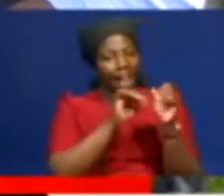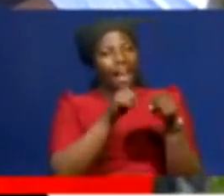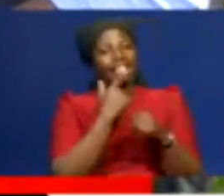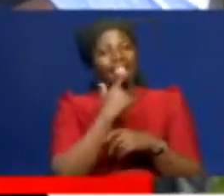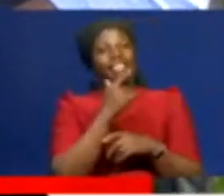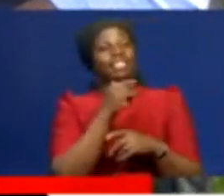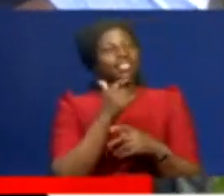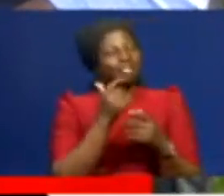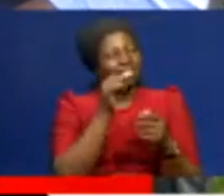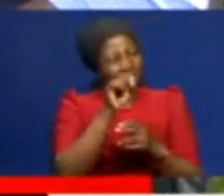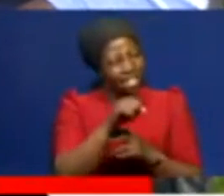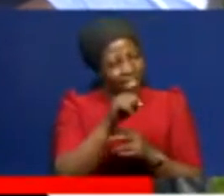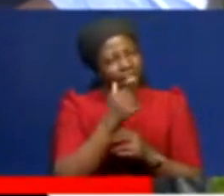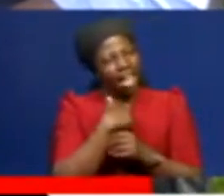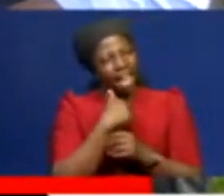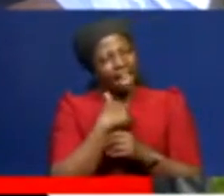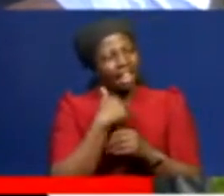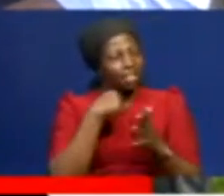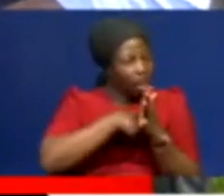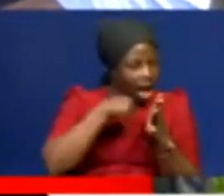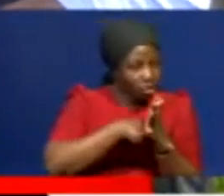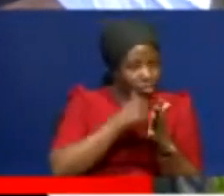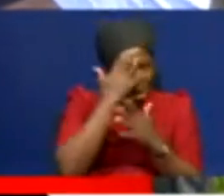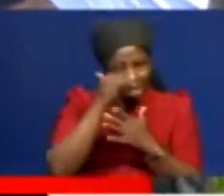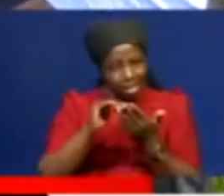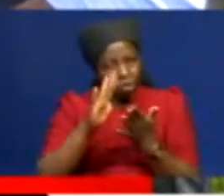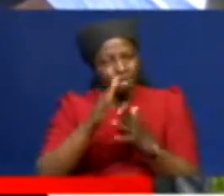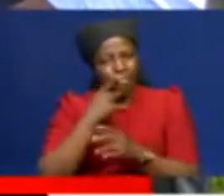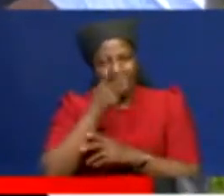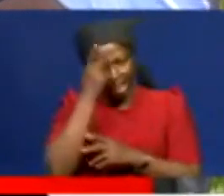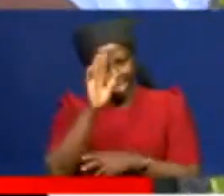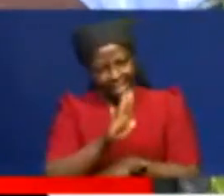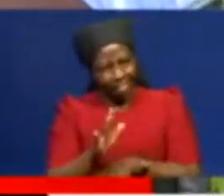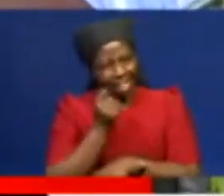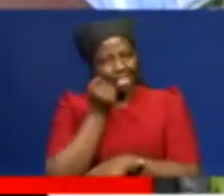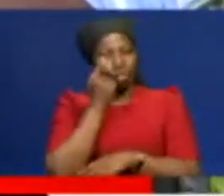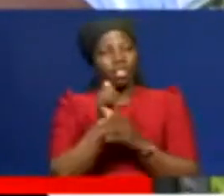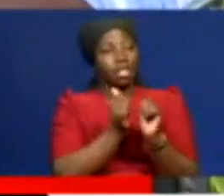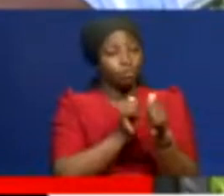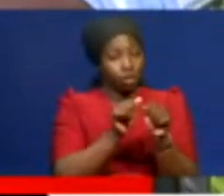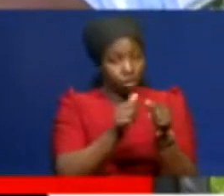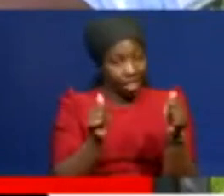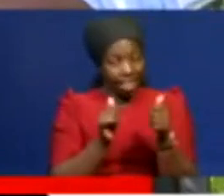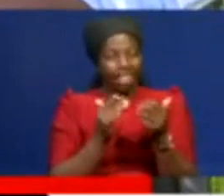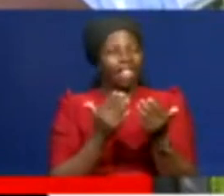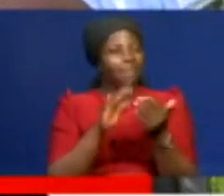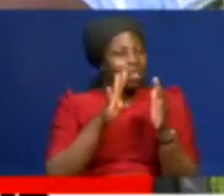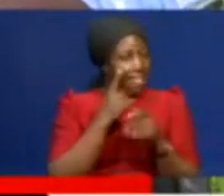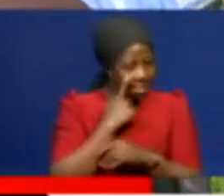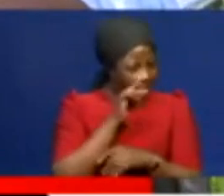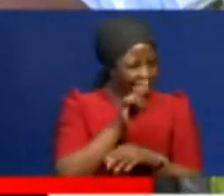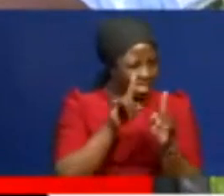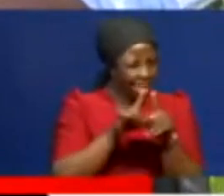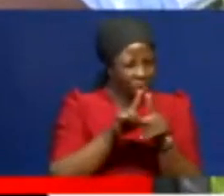yesteryears, there was a kind of struggle because most parents never understood the game well. Mm-hmm. Majorly, they were seeing it as a risky